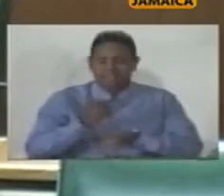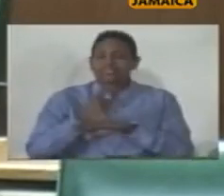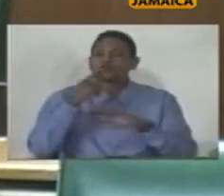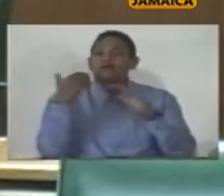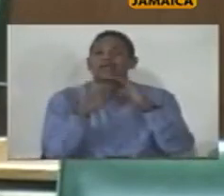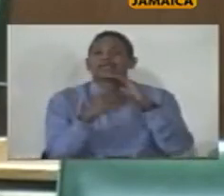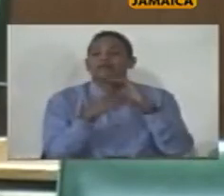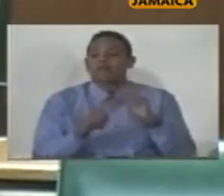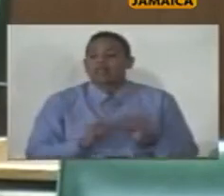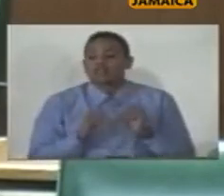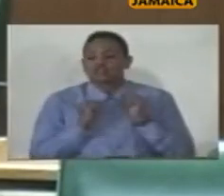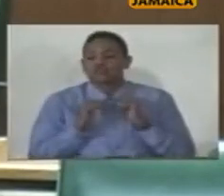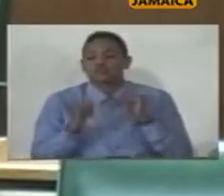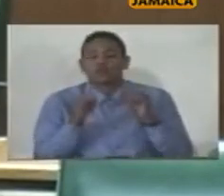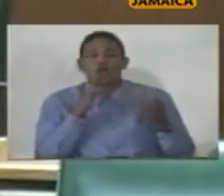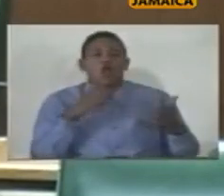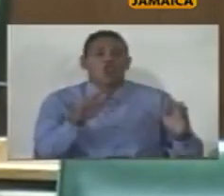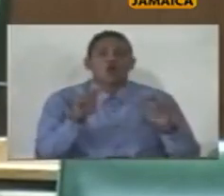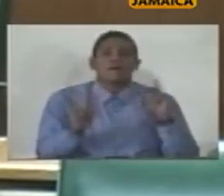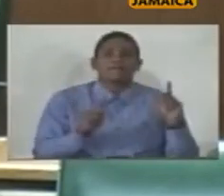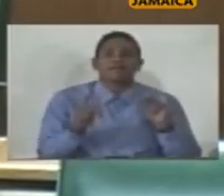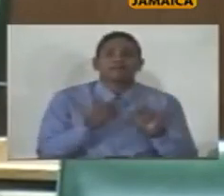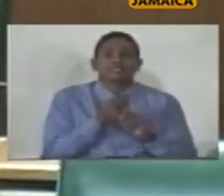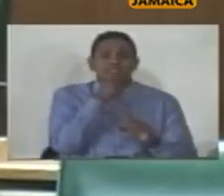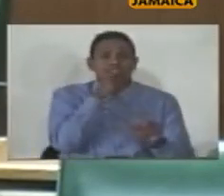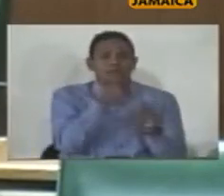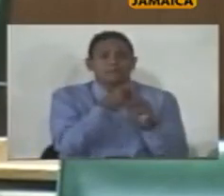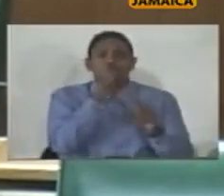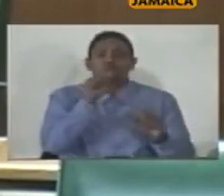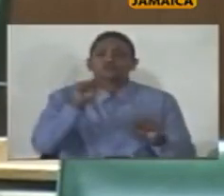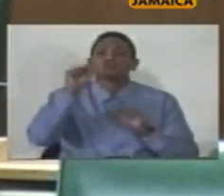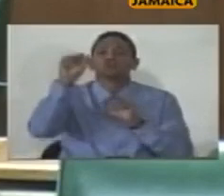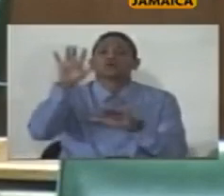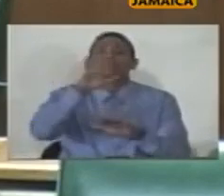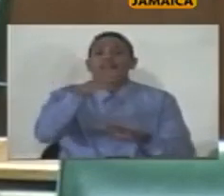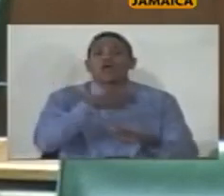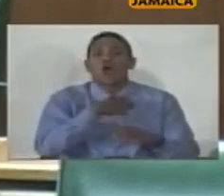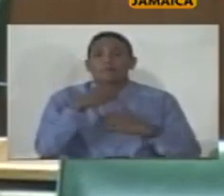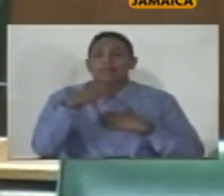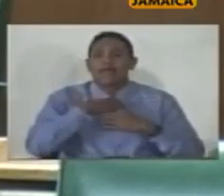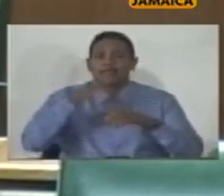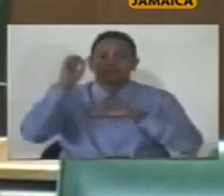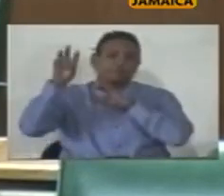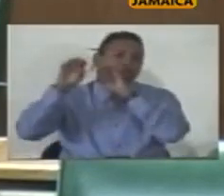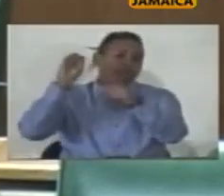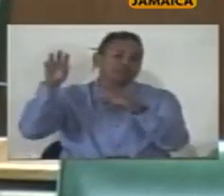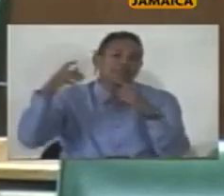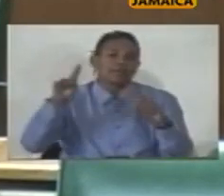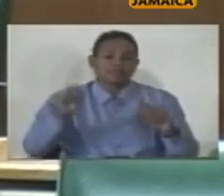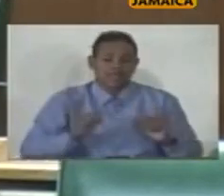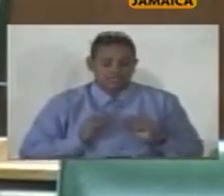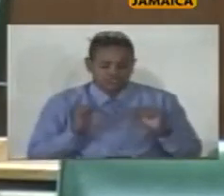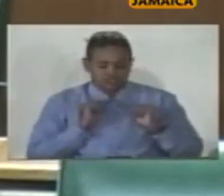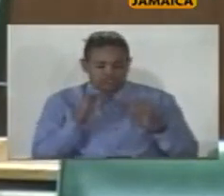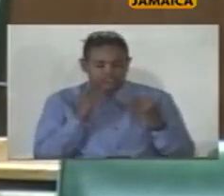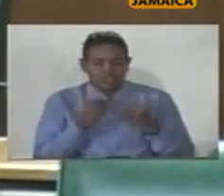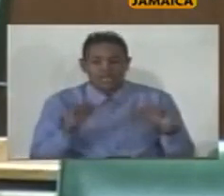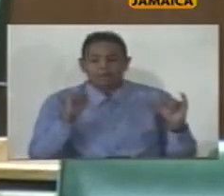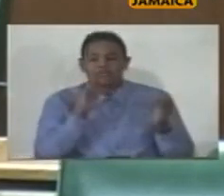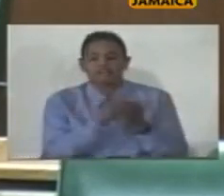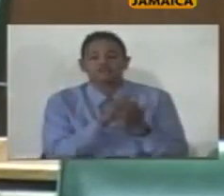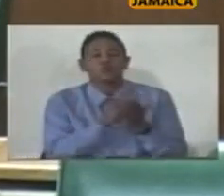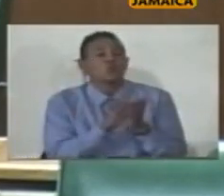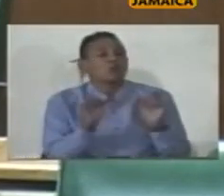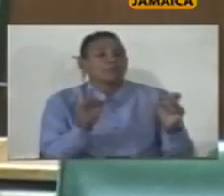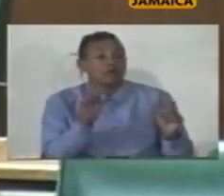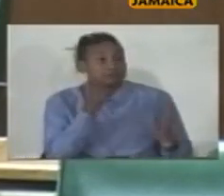address which allowed persons affected to submit their complaints. This address was independent of the school's